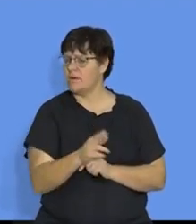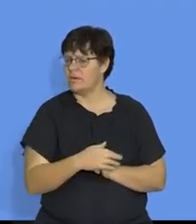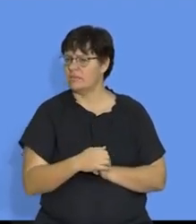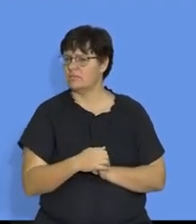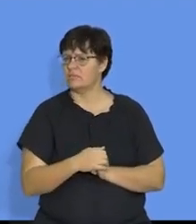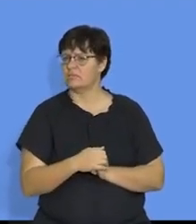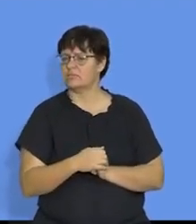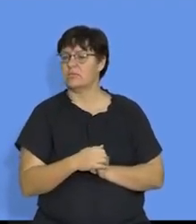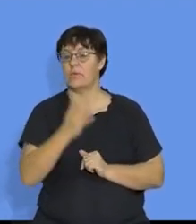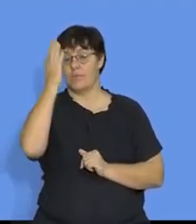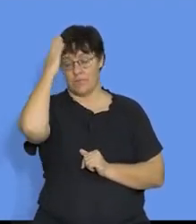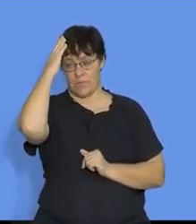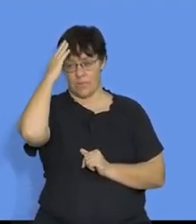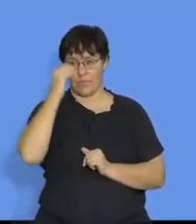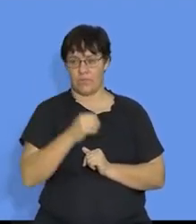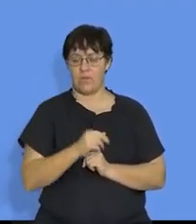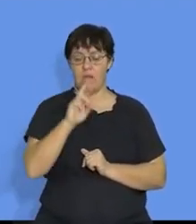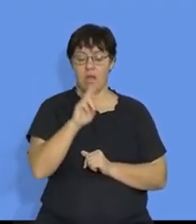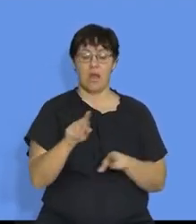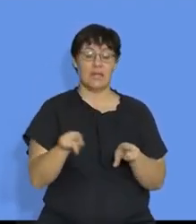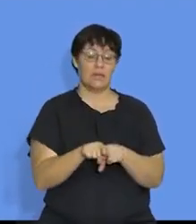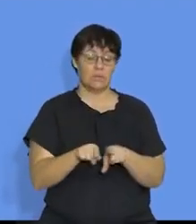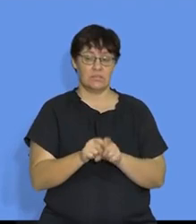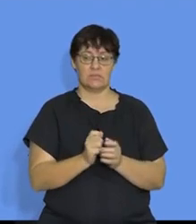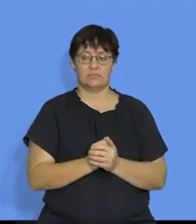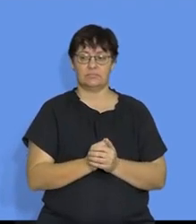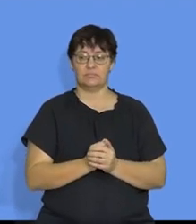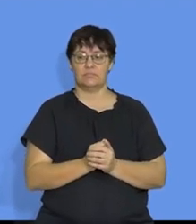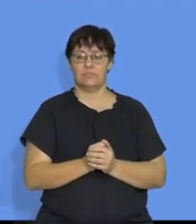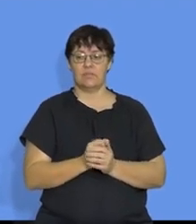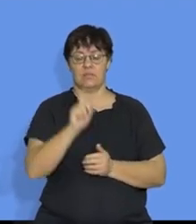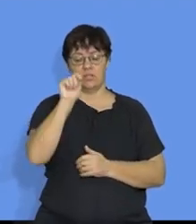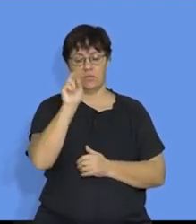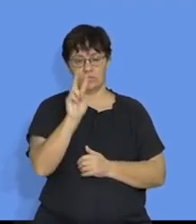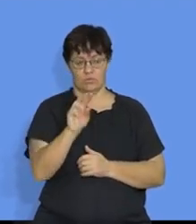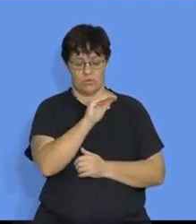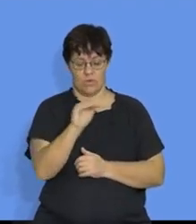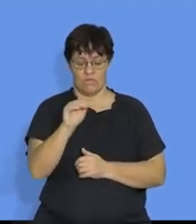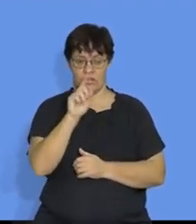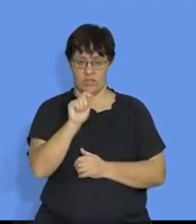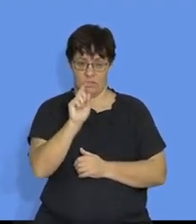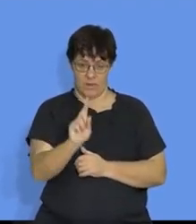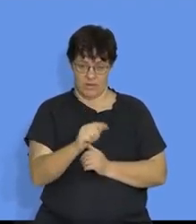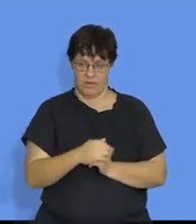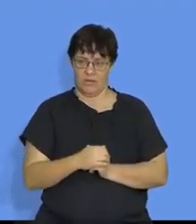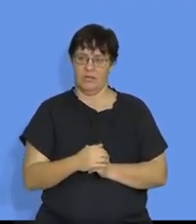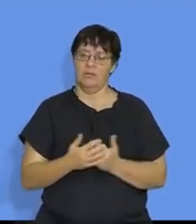calculate r, we know that I can determine r by saying term 2 over term